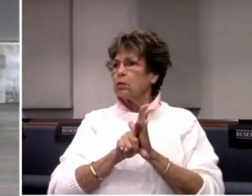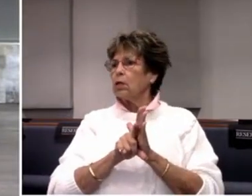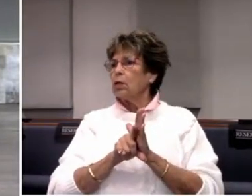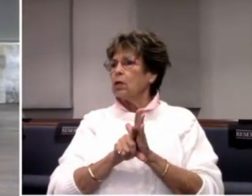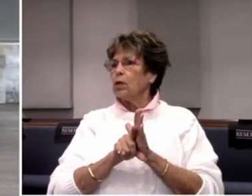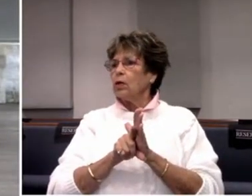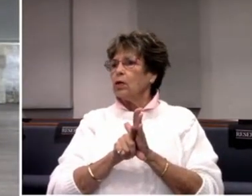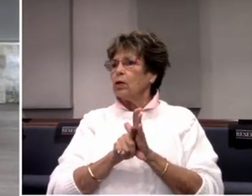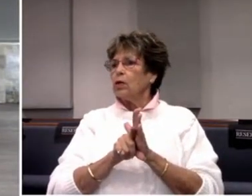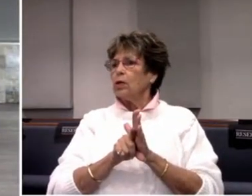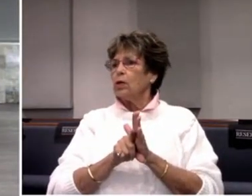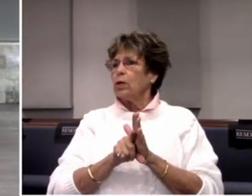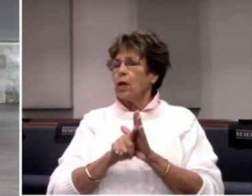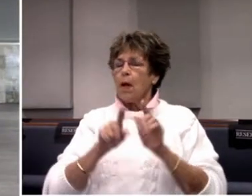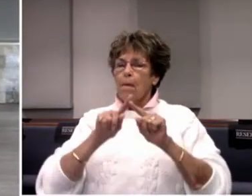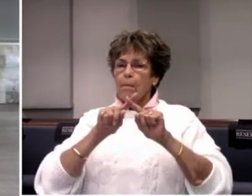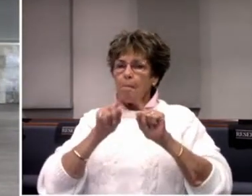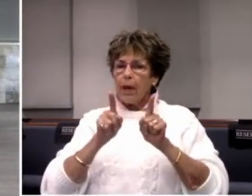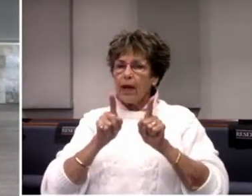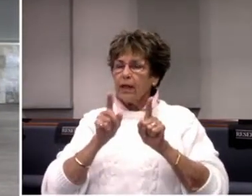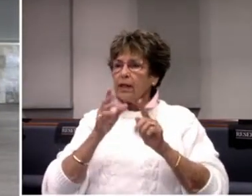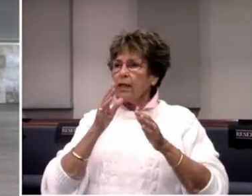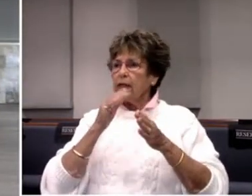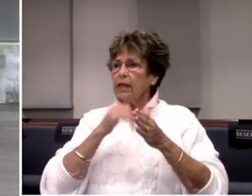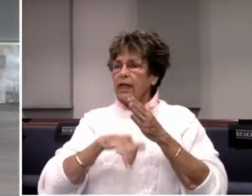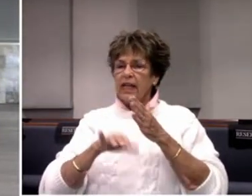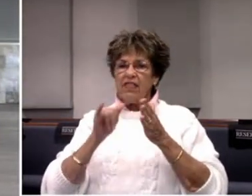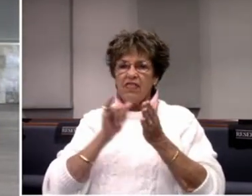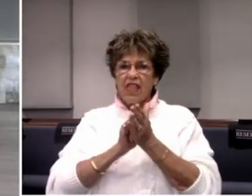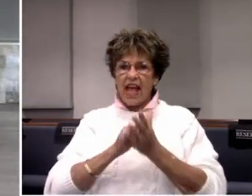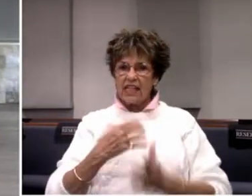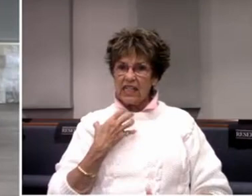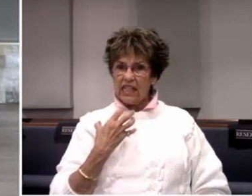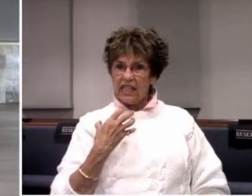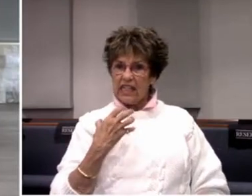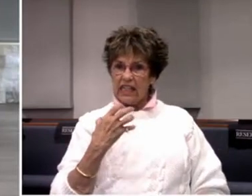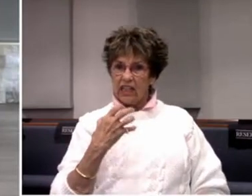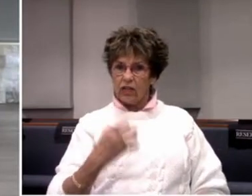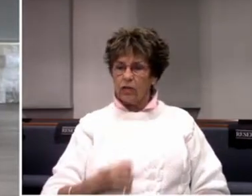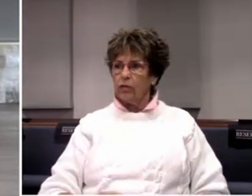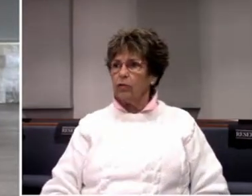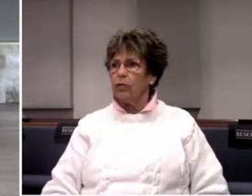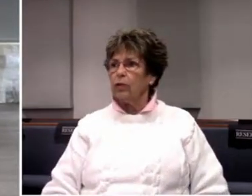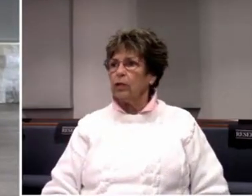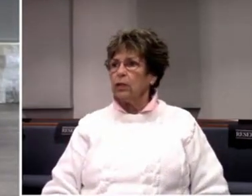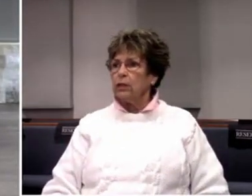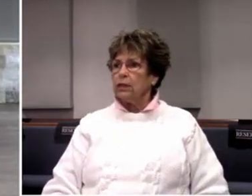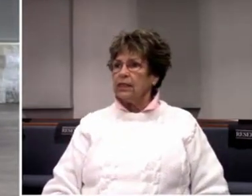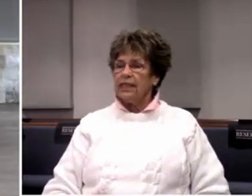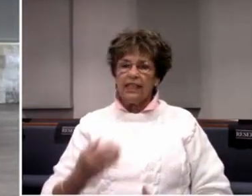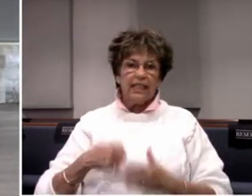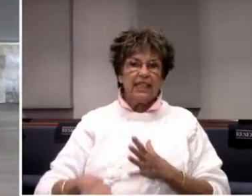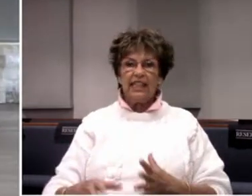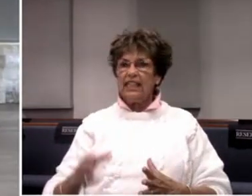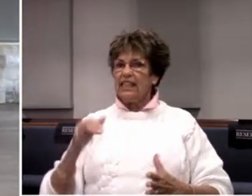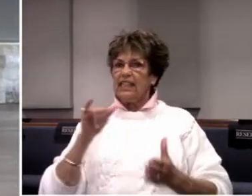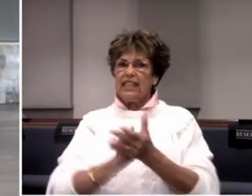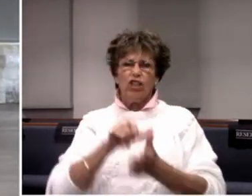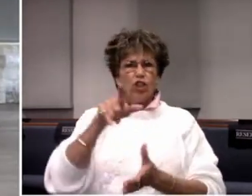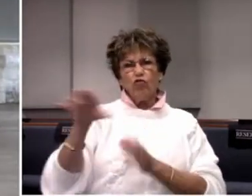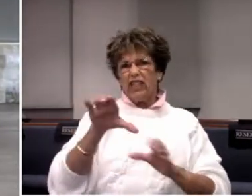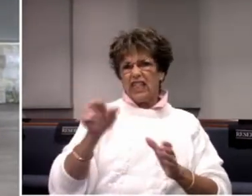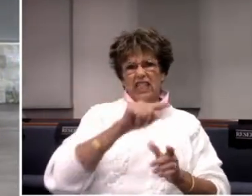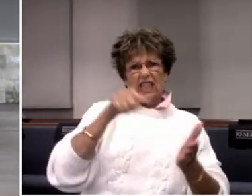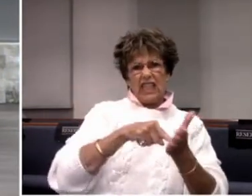that. But in that fit of vengeance and in that fit of retribution or in that you did this to me,